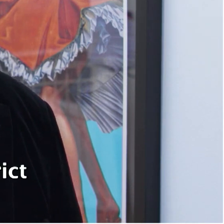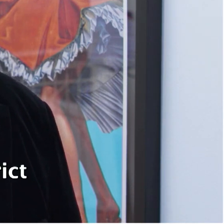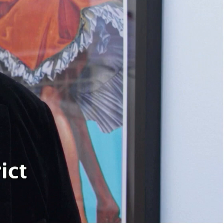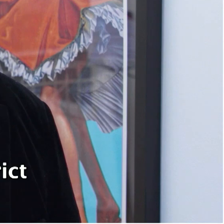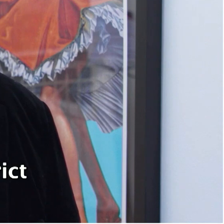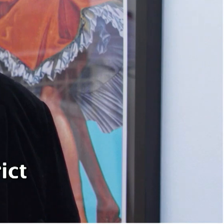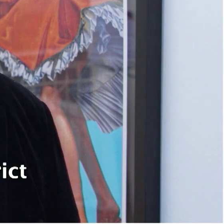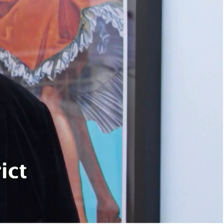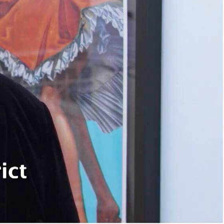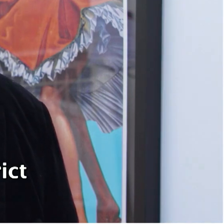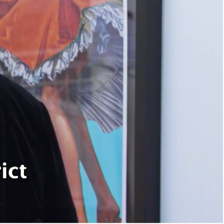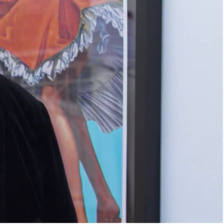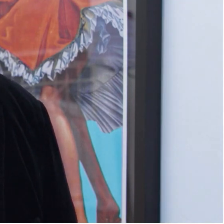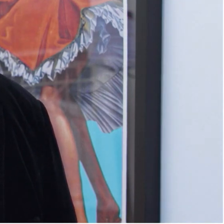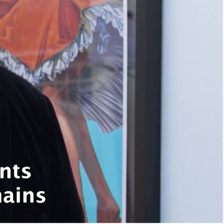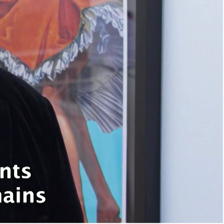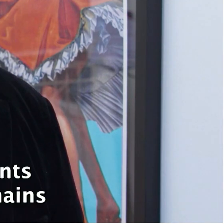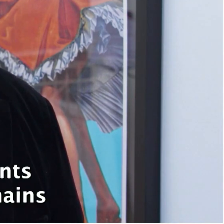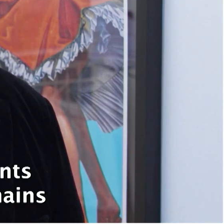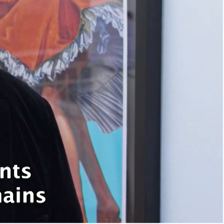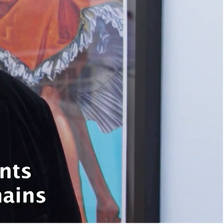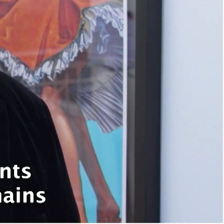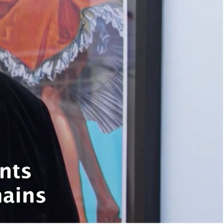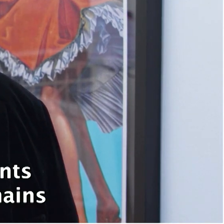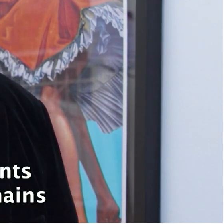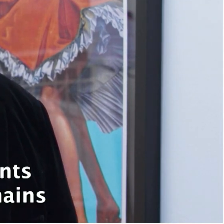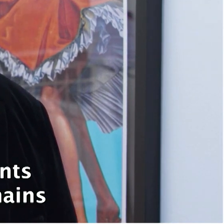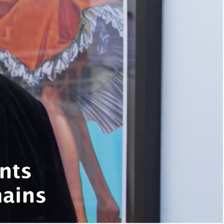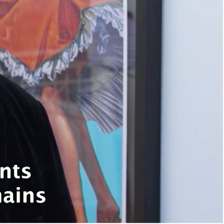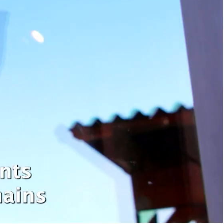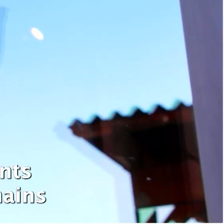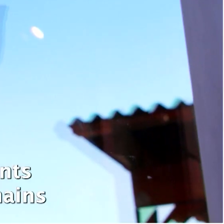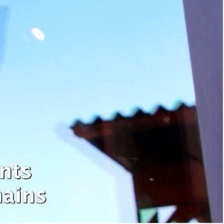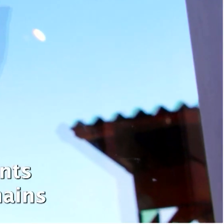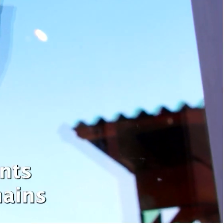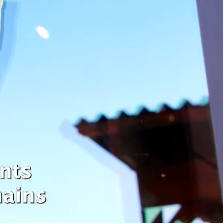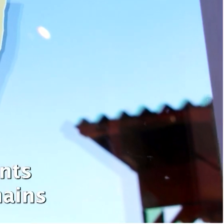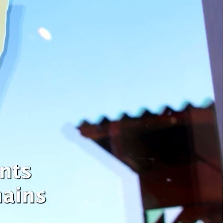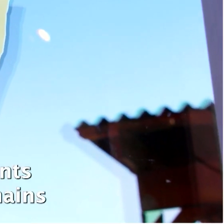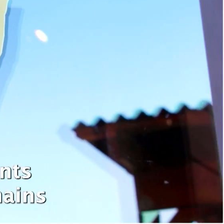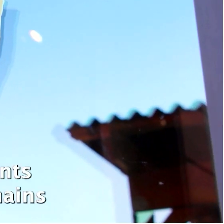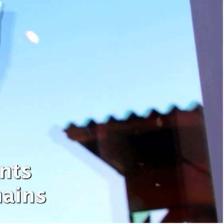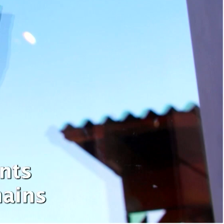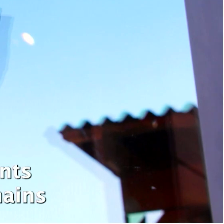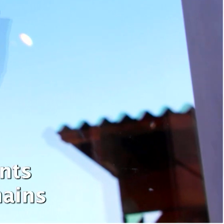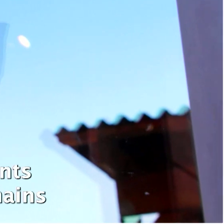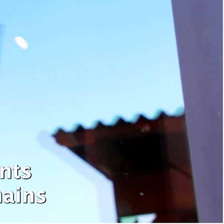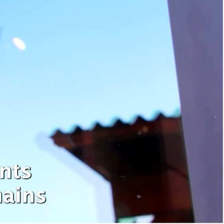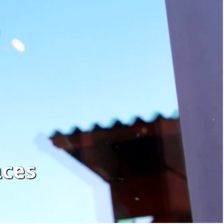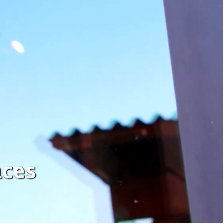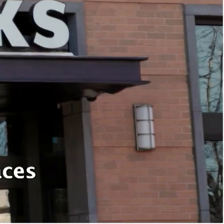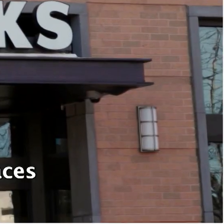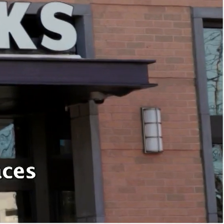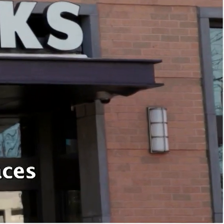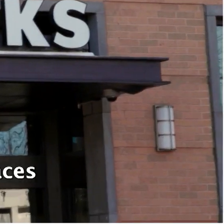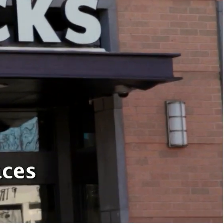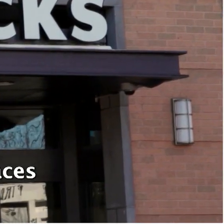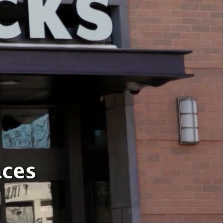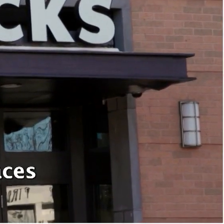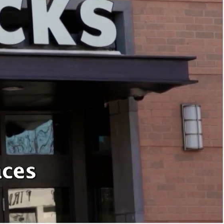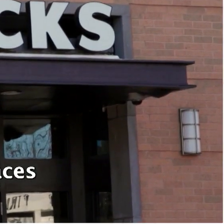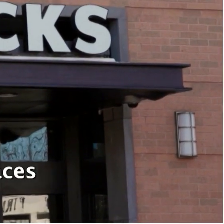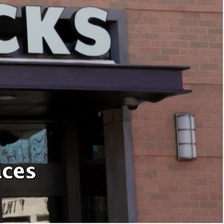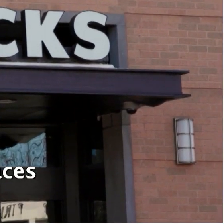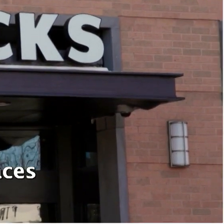commercial district along Good Hope Road. We've attracted sit-down restaurants like Busboys and Poets, national chains like Starbucks,